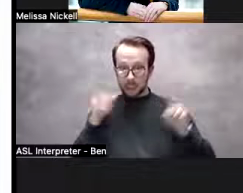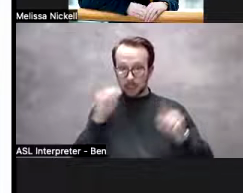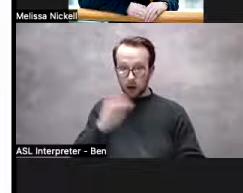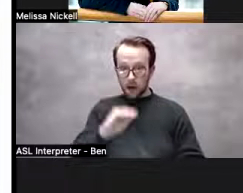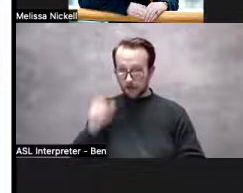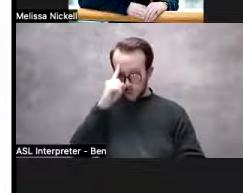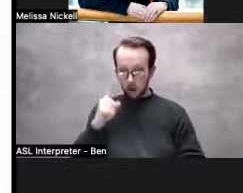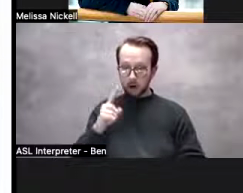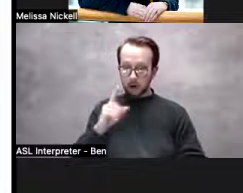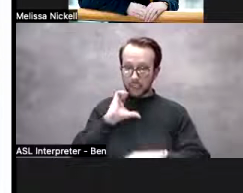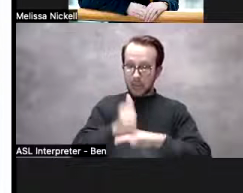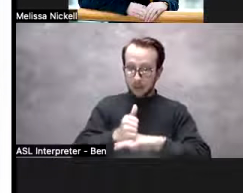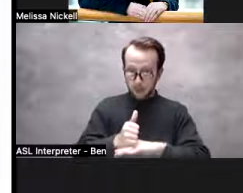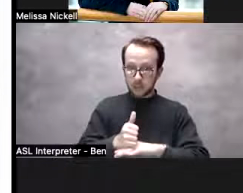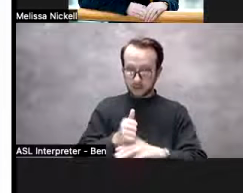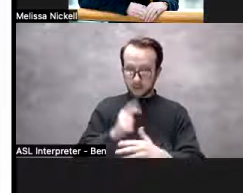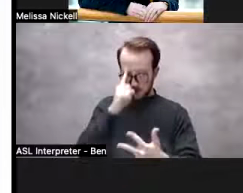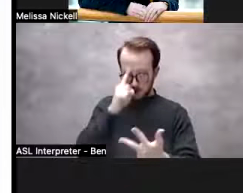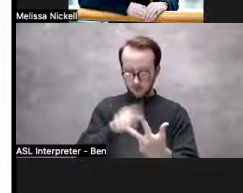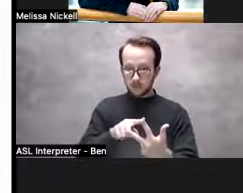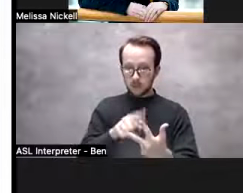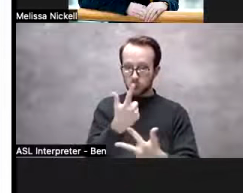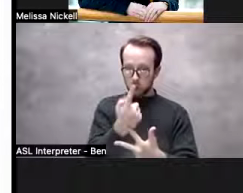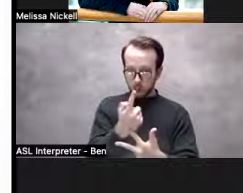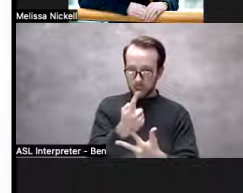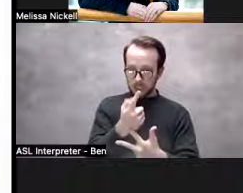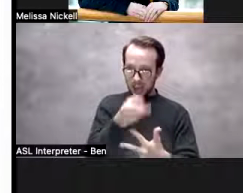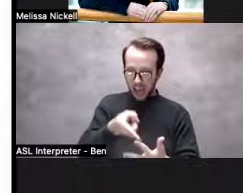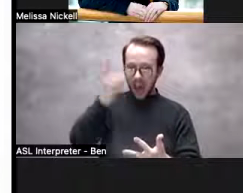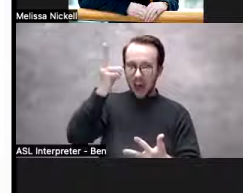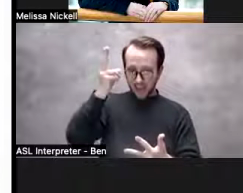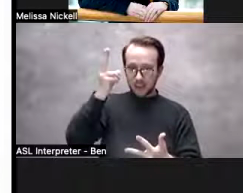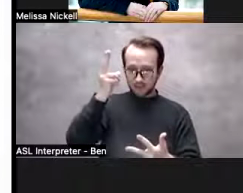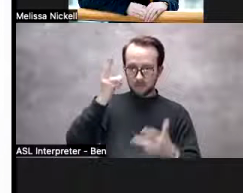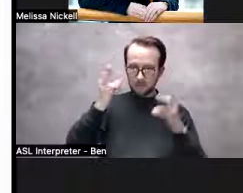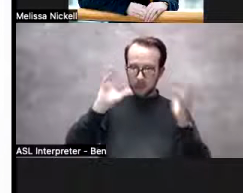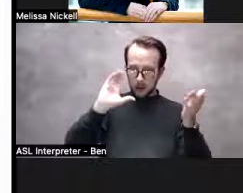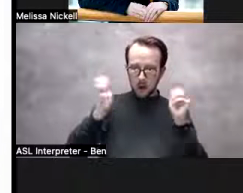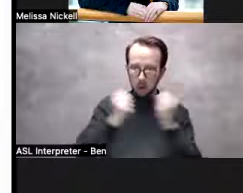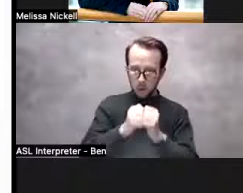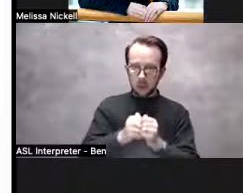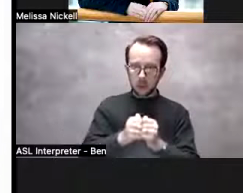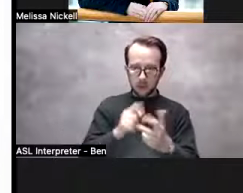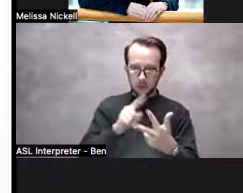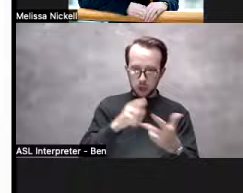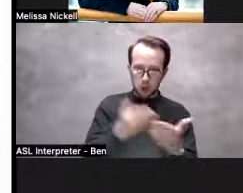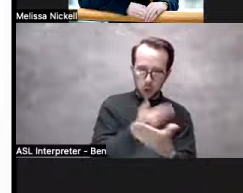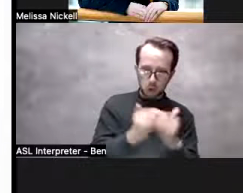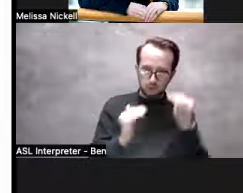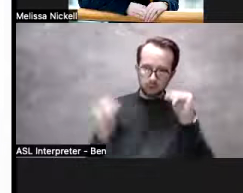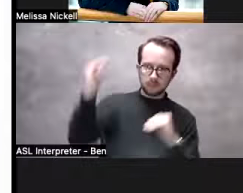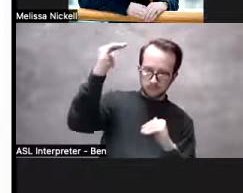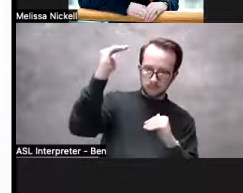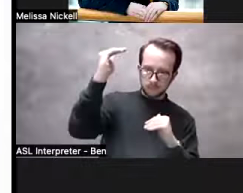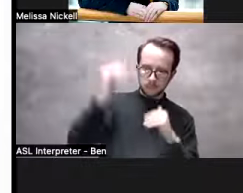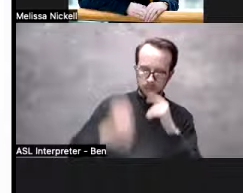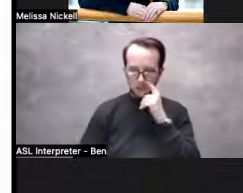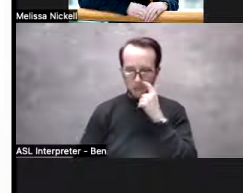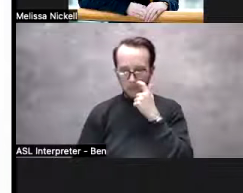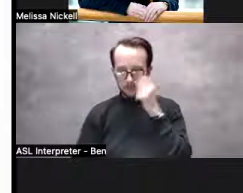investigators for R21 is much, much higher for success rate for R21s for new investigators. And once again,